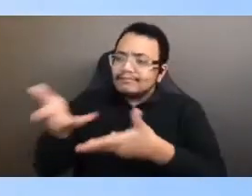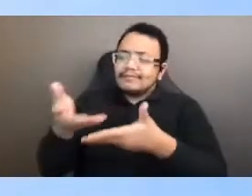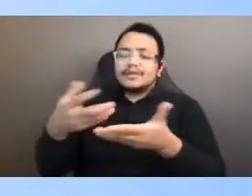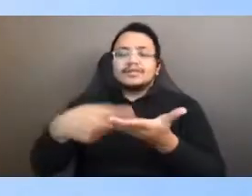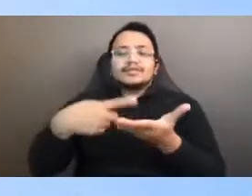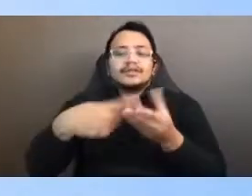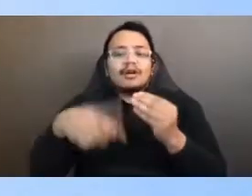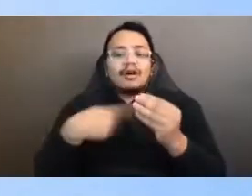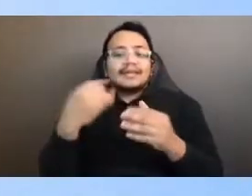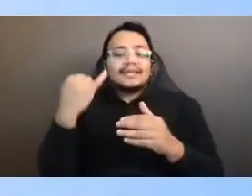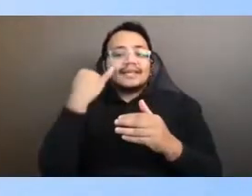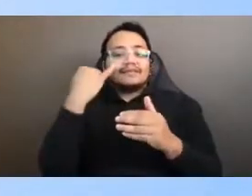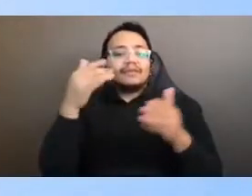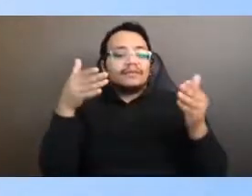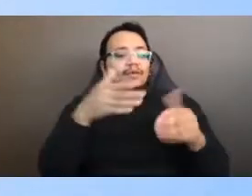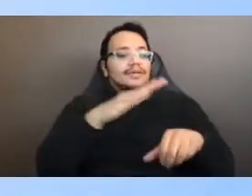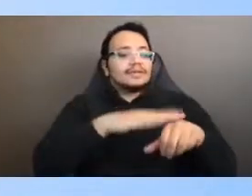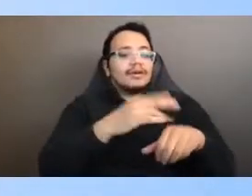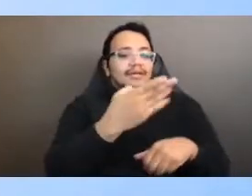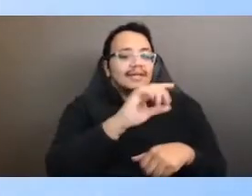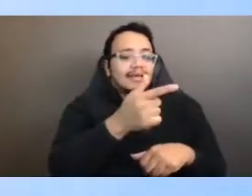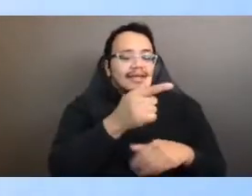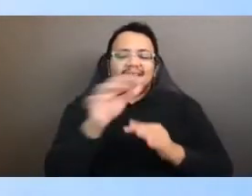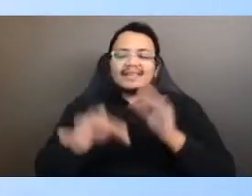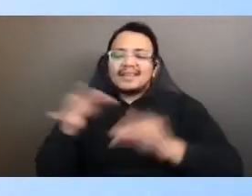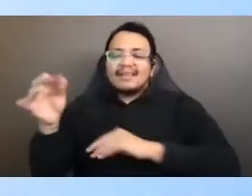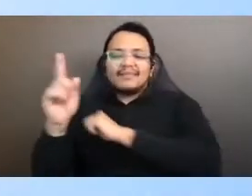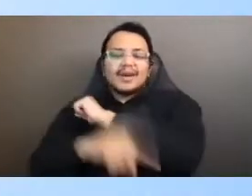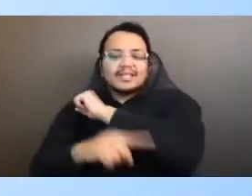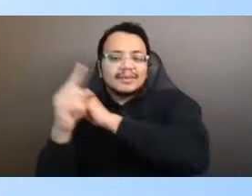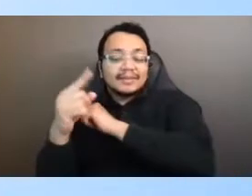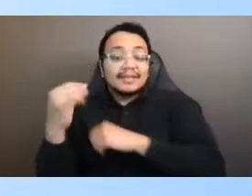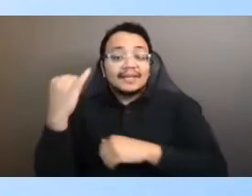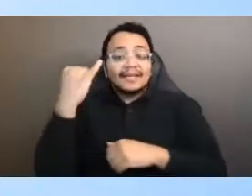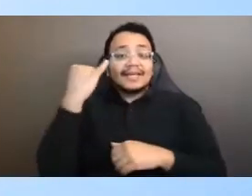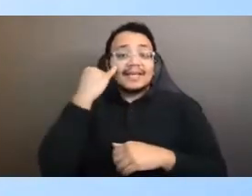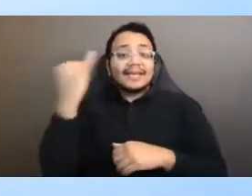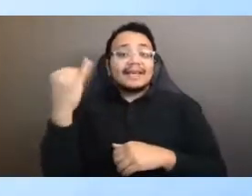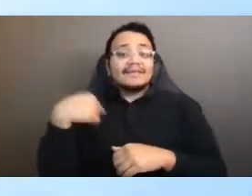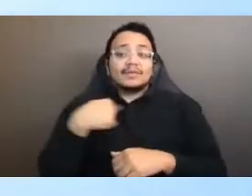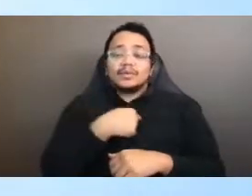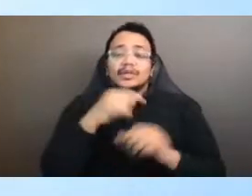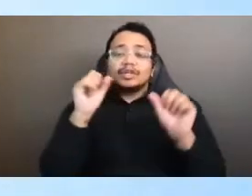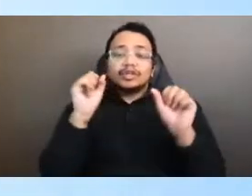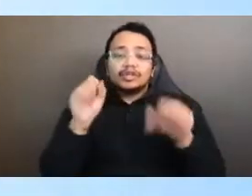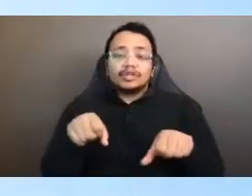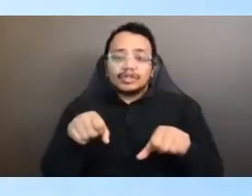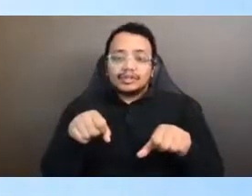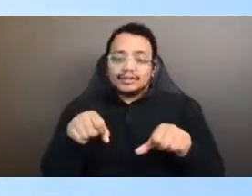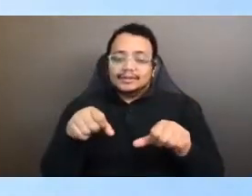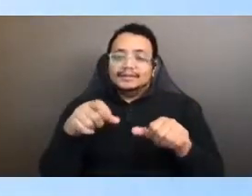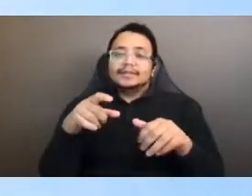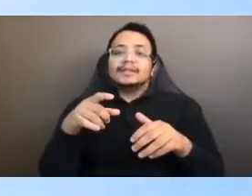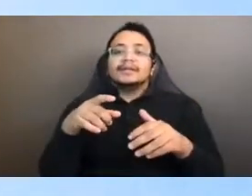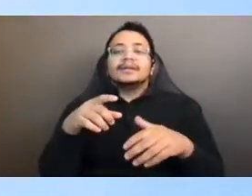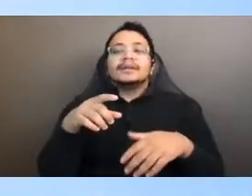of punishment? What happens if our country's correction system